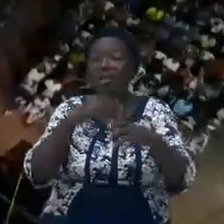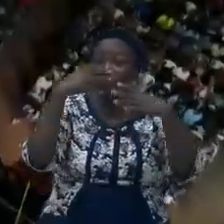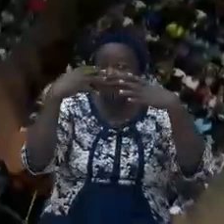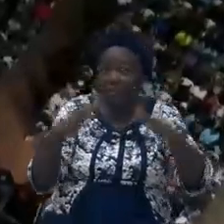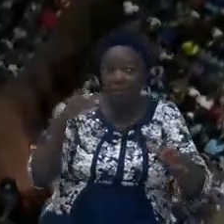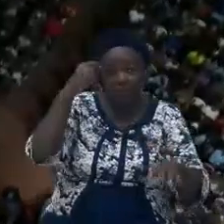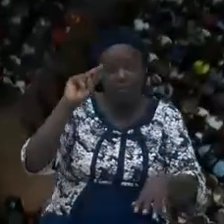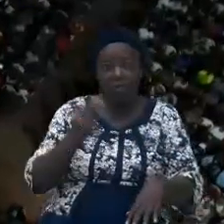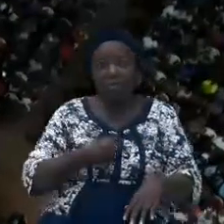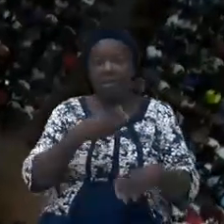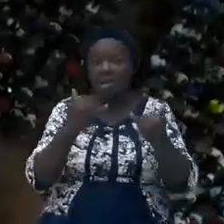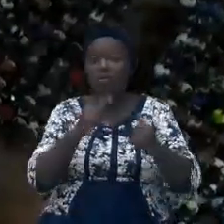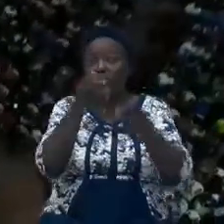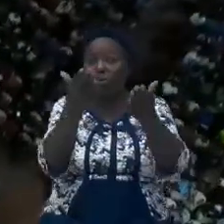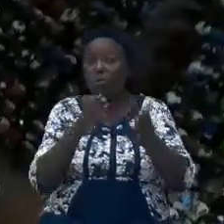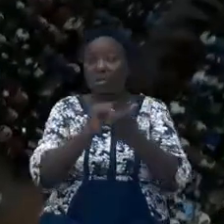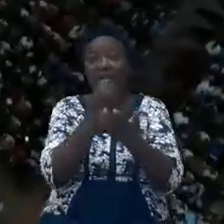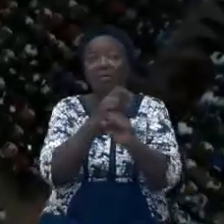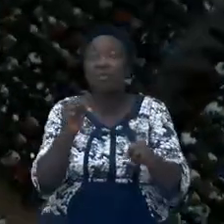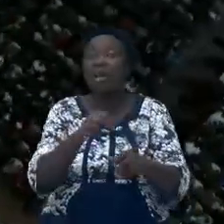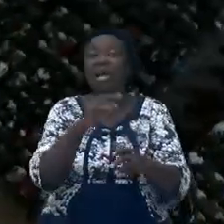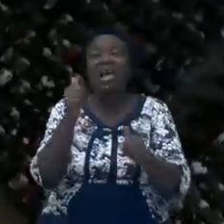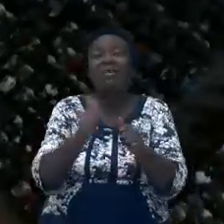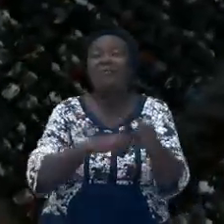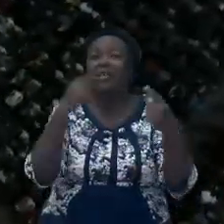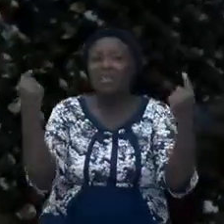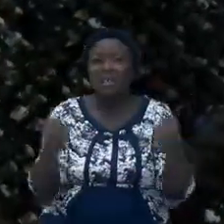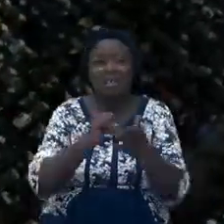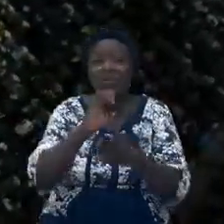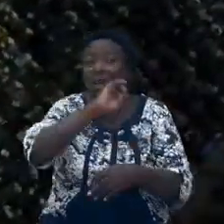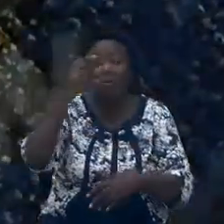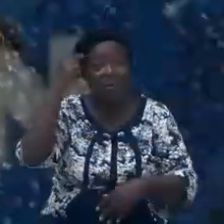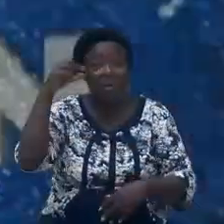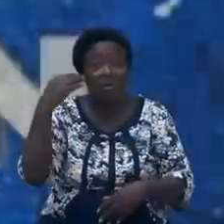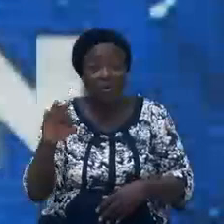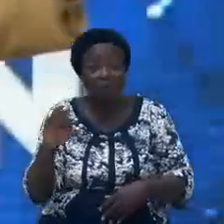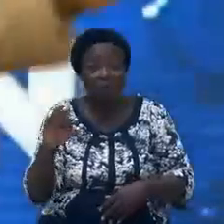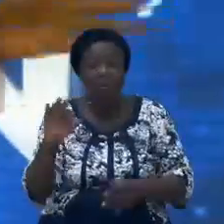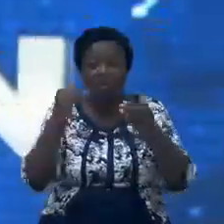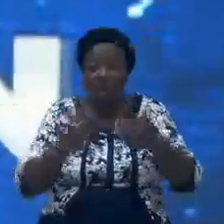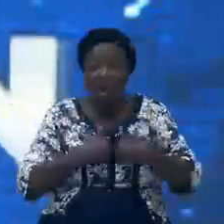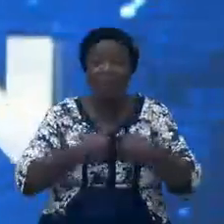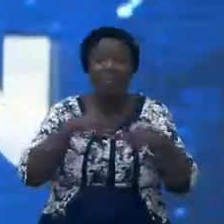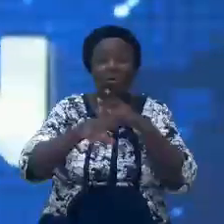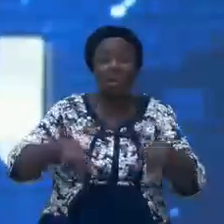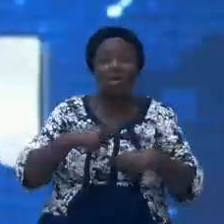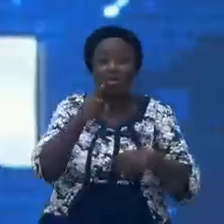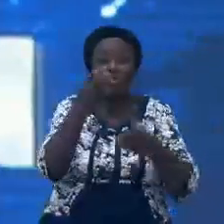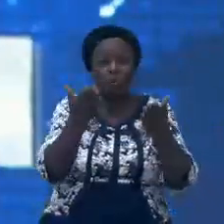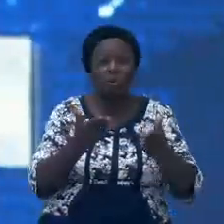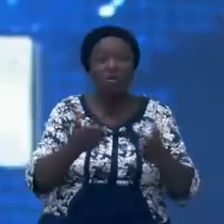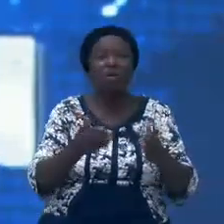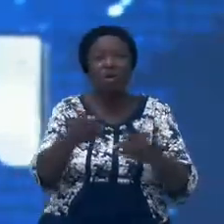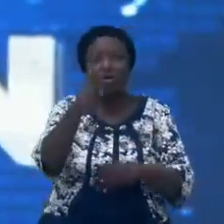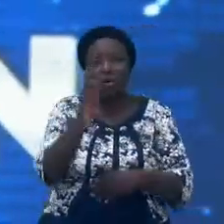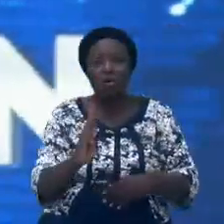attorneys accomplished now you want that salvation every sin you ever committed since you were born you're